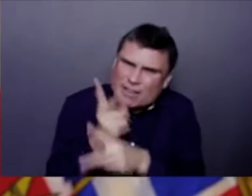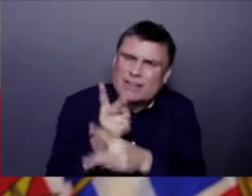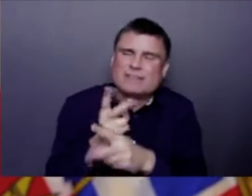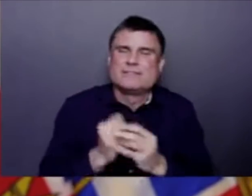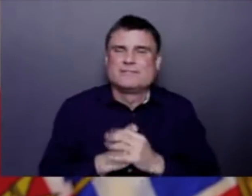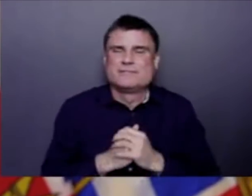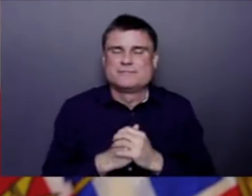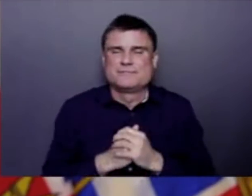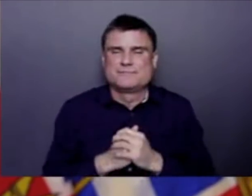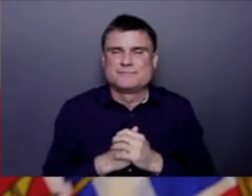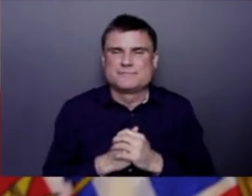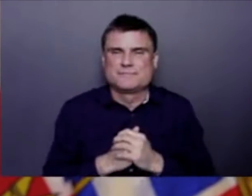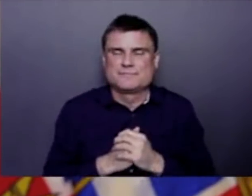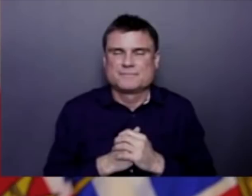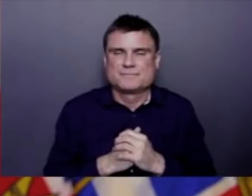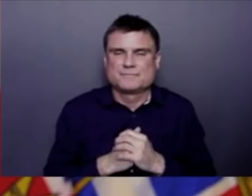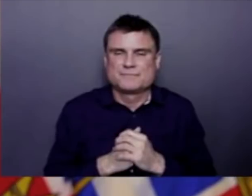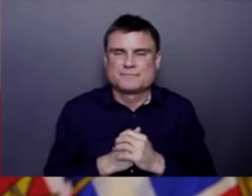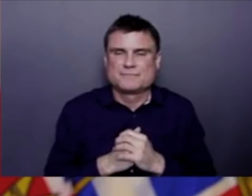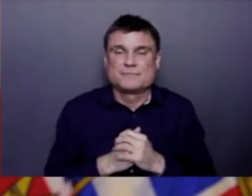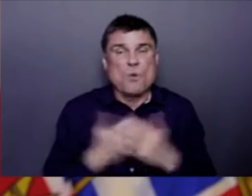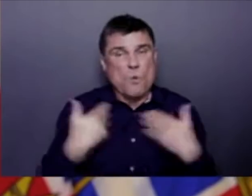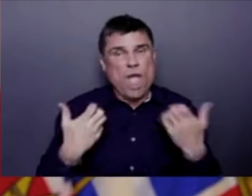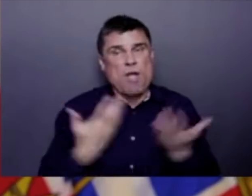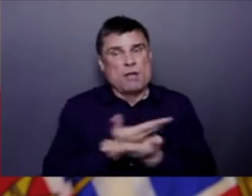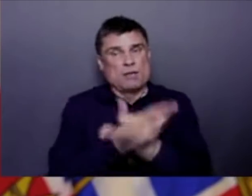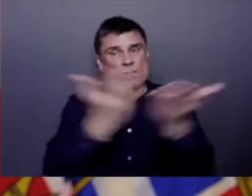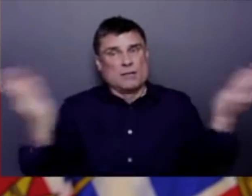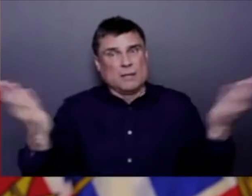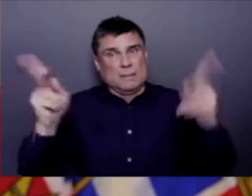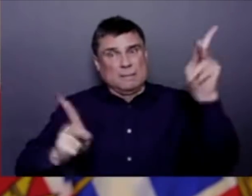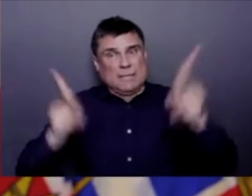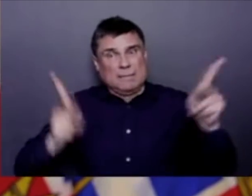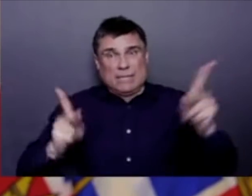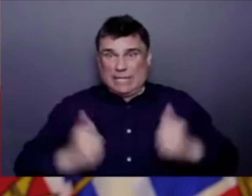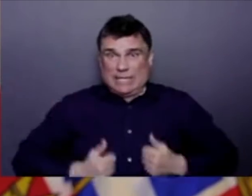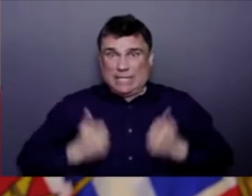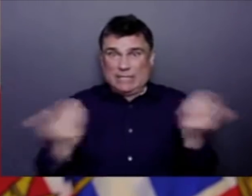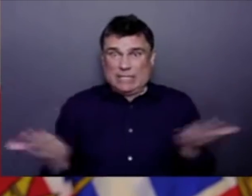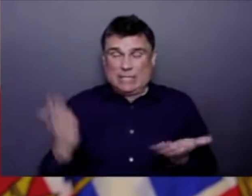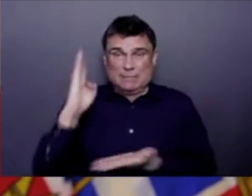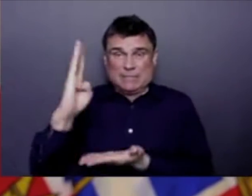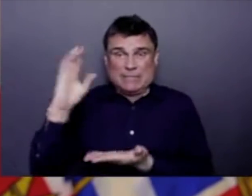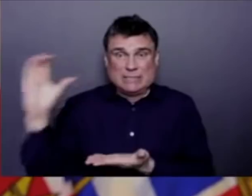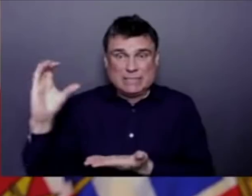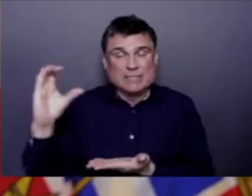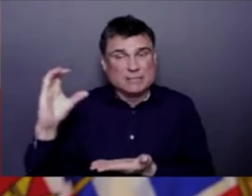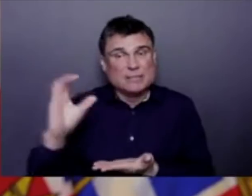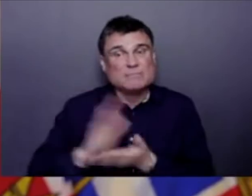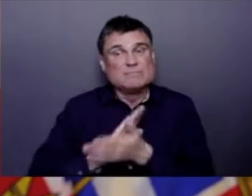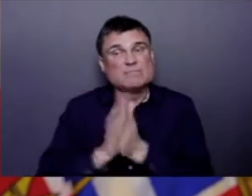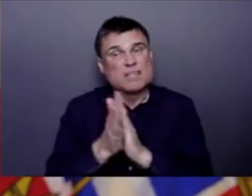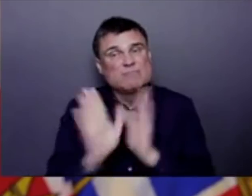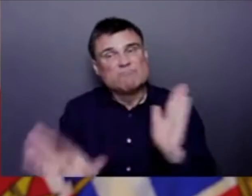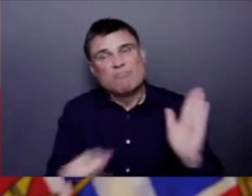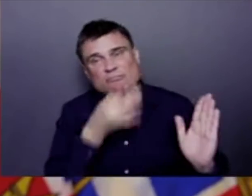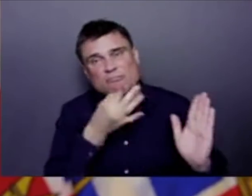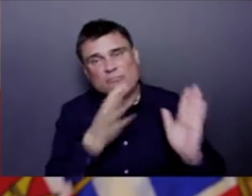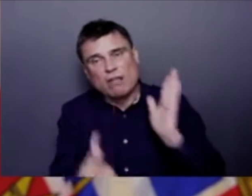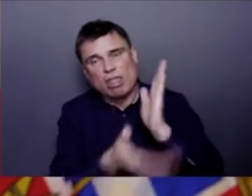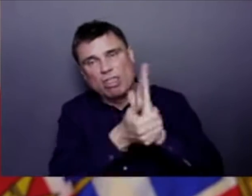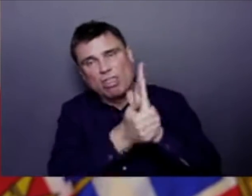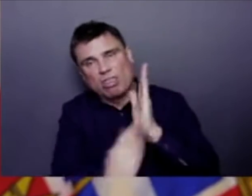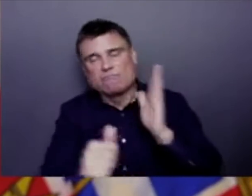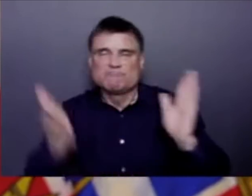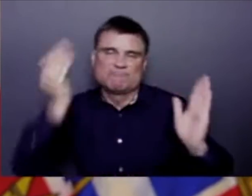prevention expert. We know what we need to do to protect those around us, those we care for, and those we